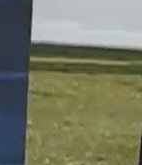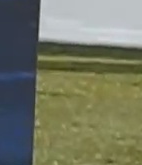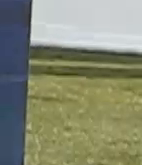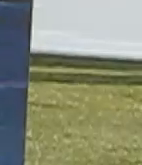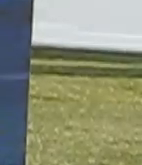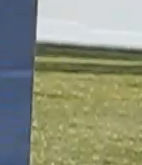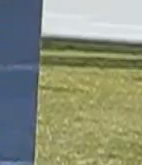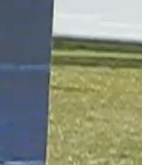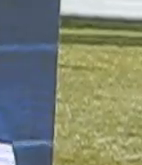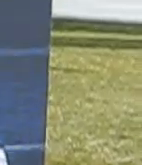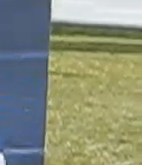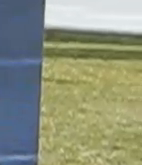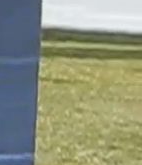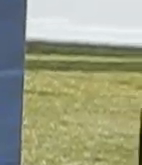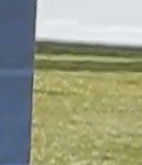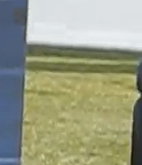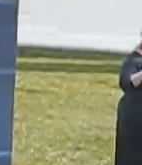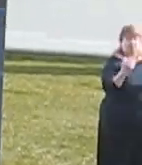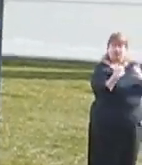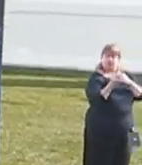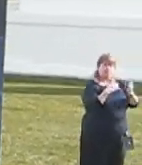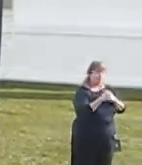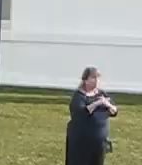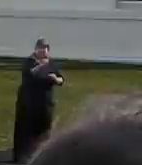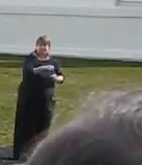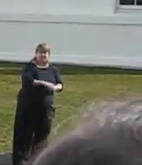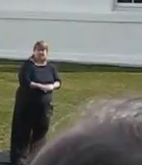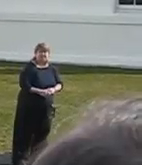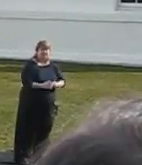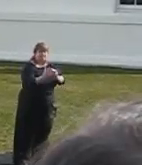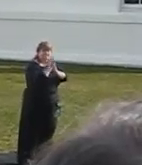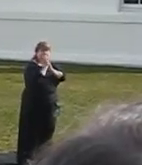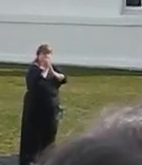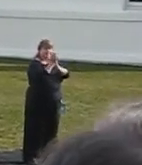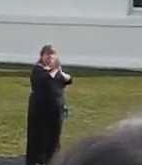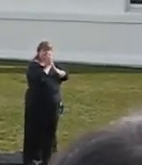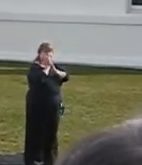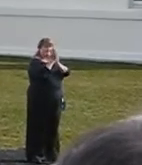Working together as Virginians, Republicans, Democrats, Independents,